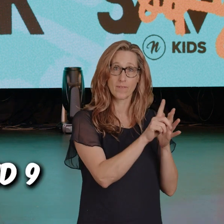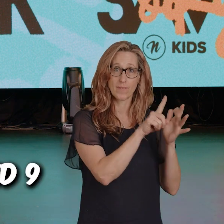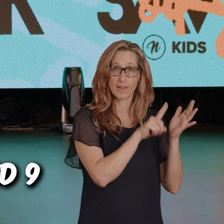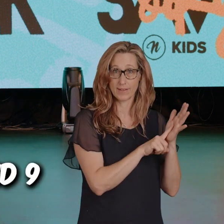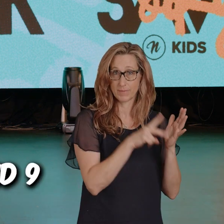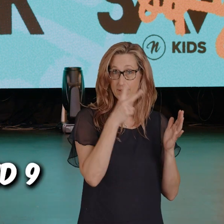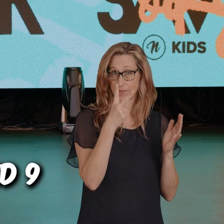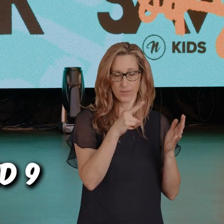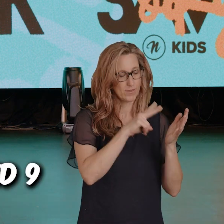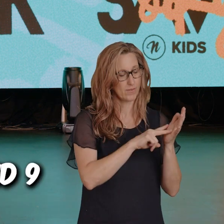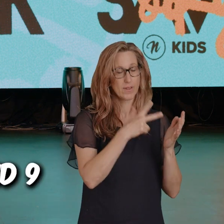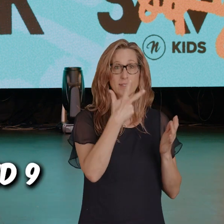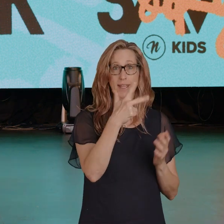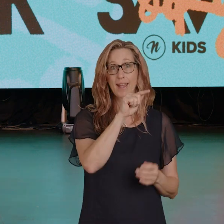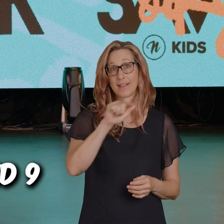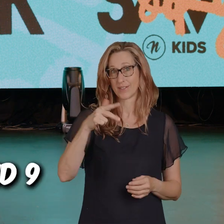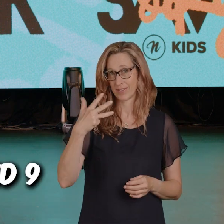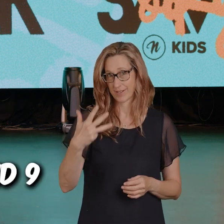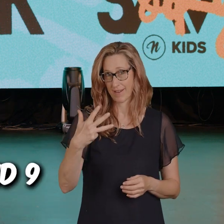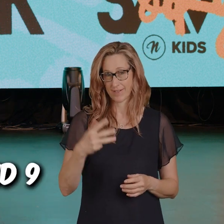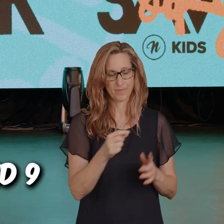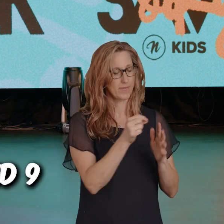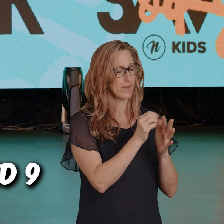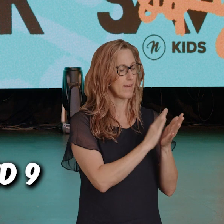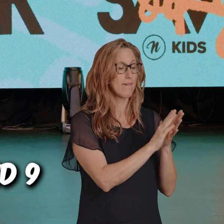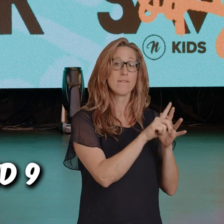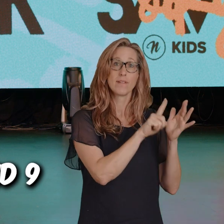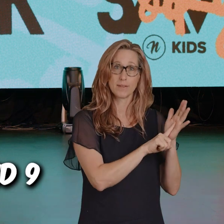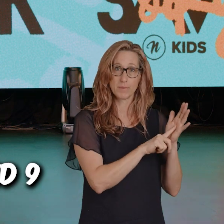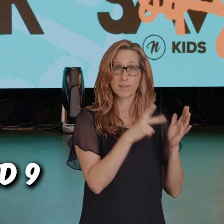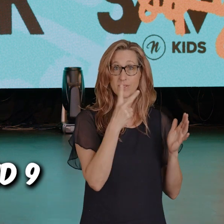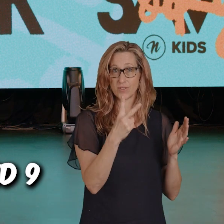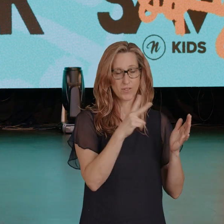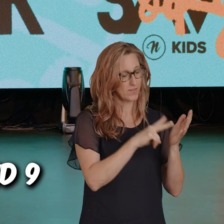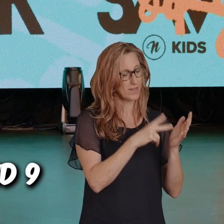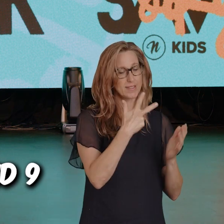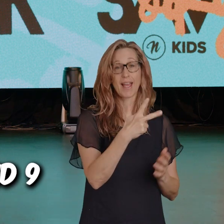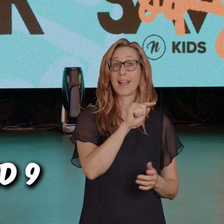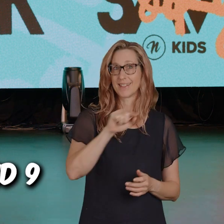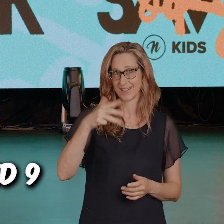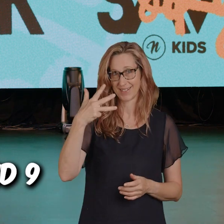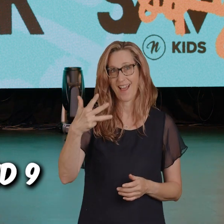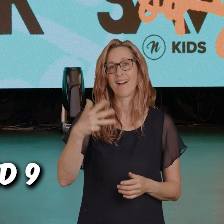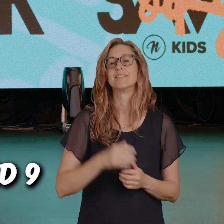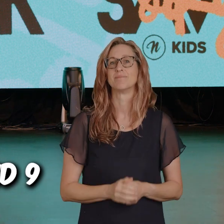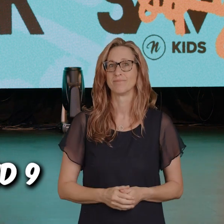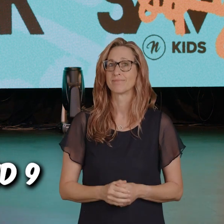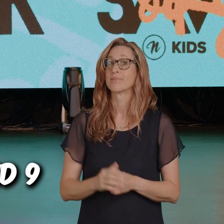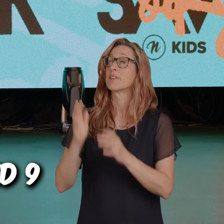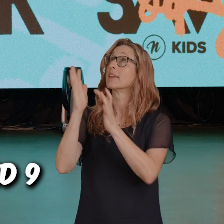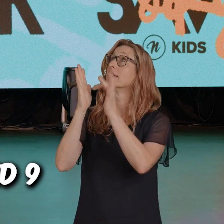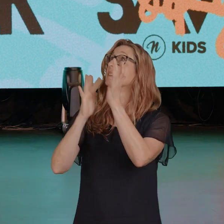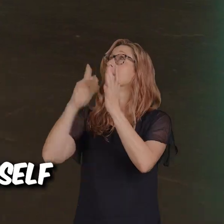Philippians 2, 8 and 9. Philippians 2, 8 and 9. Philippians 2, 8